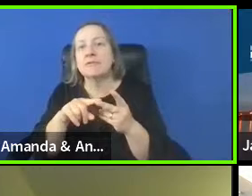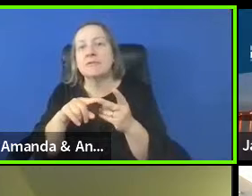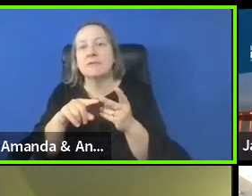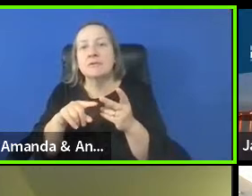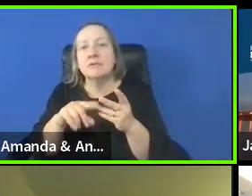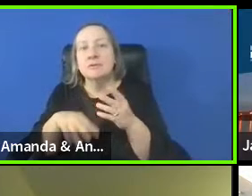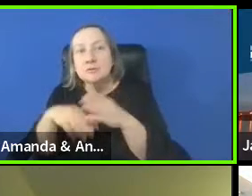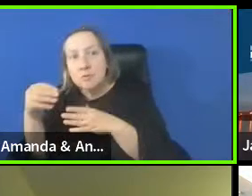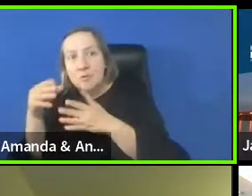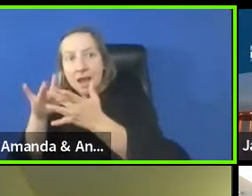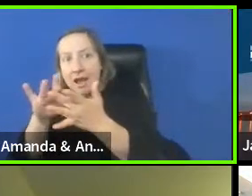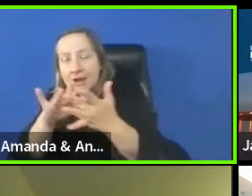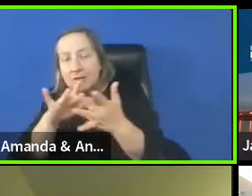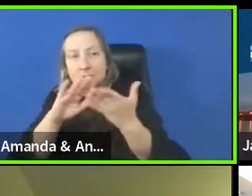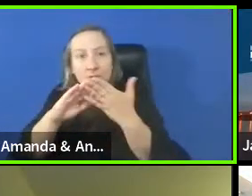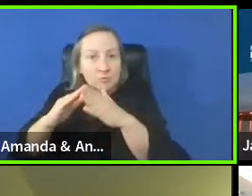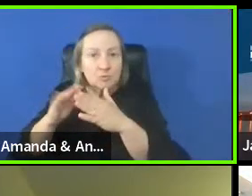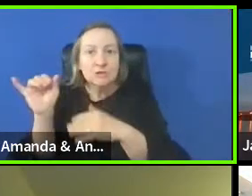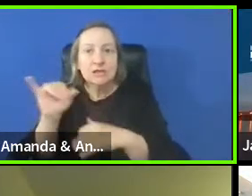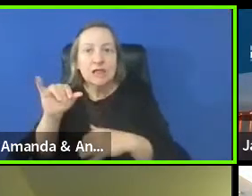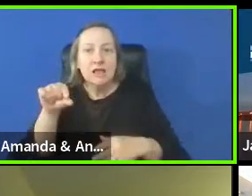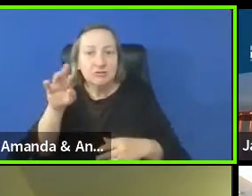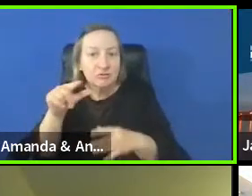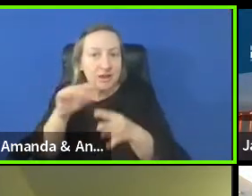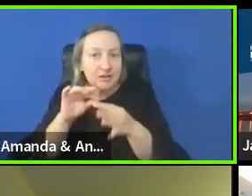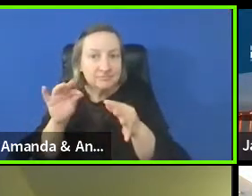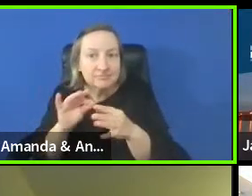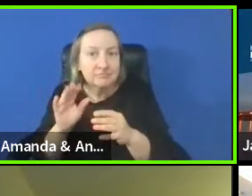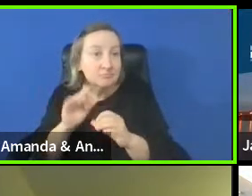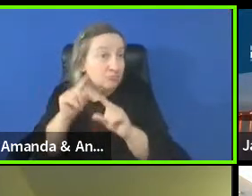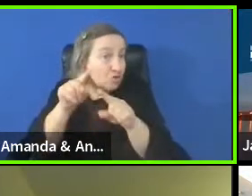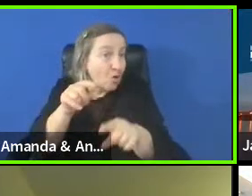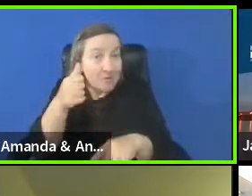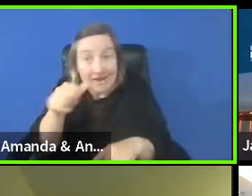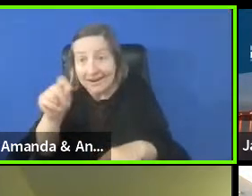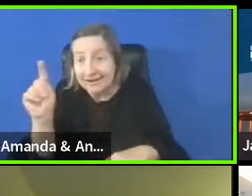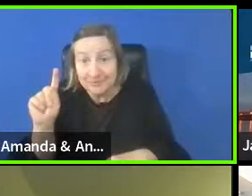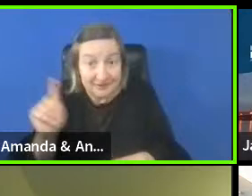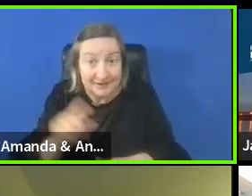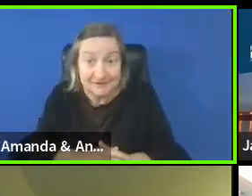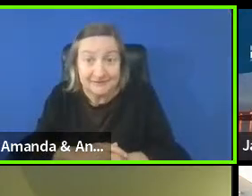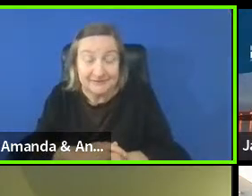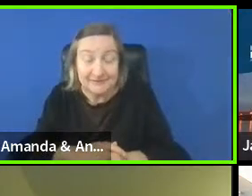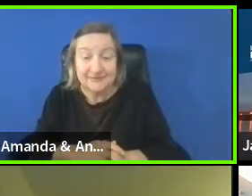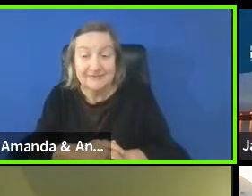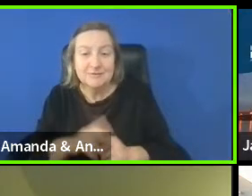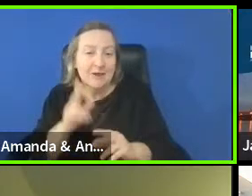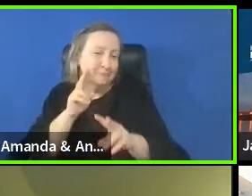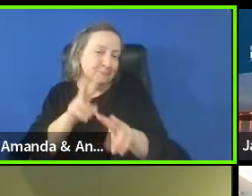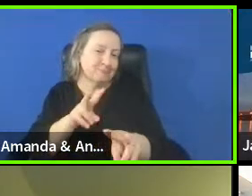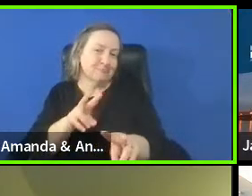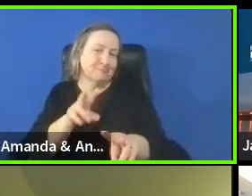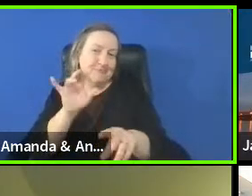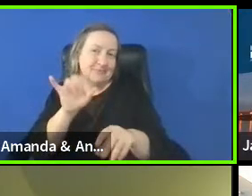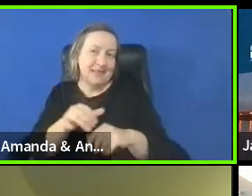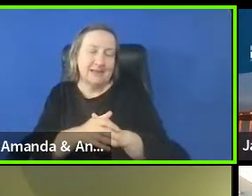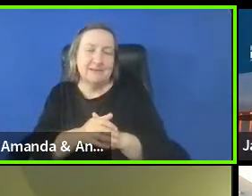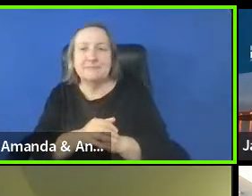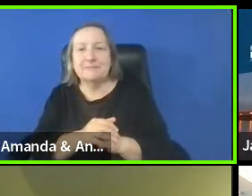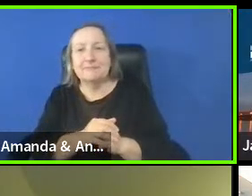those communities. As Greg said, they'll go anywhere. So I look forward to that.